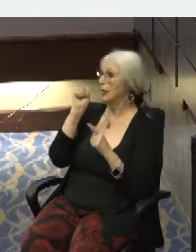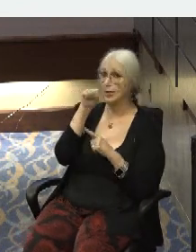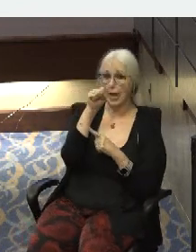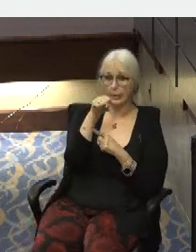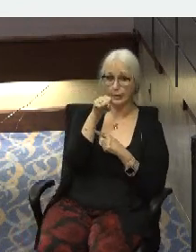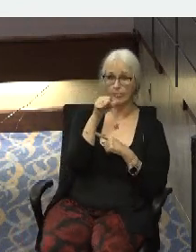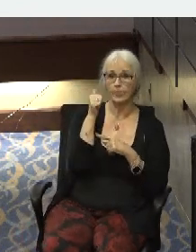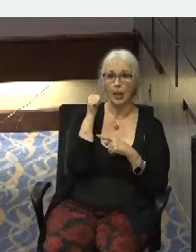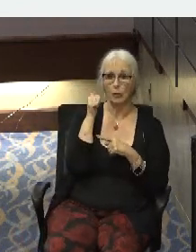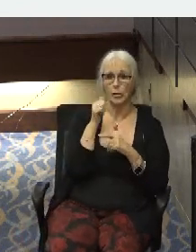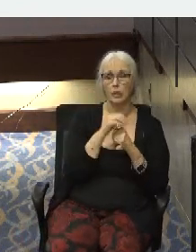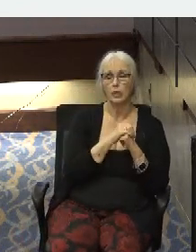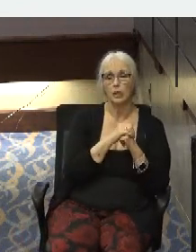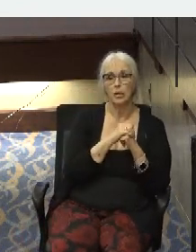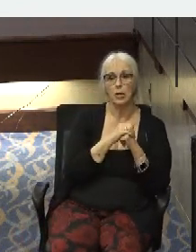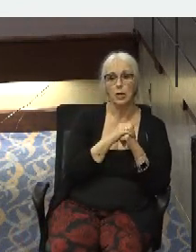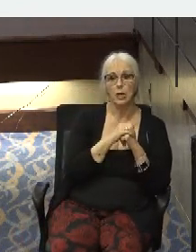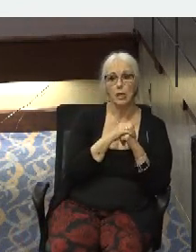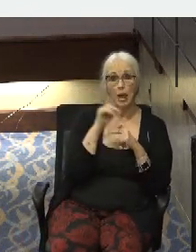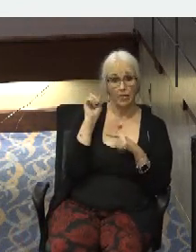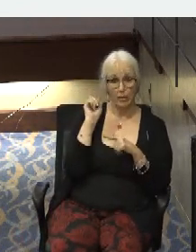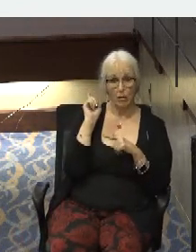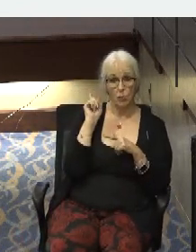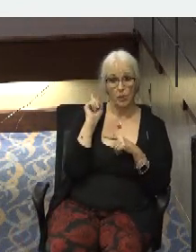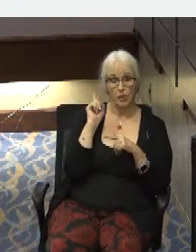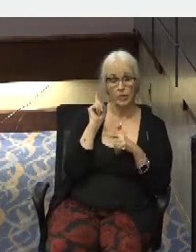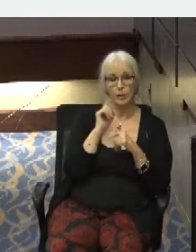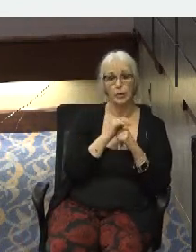Okay, this one,